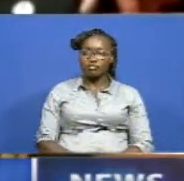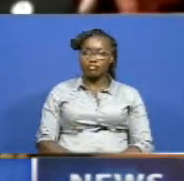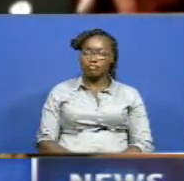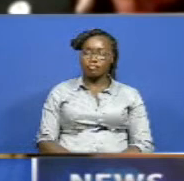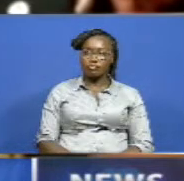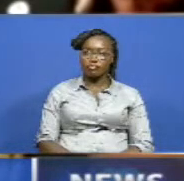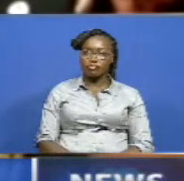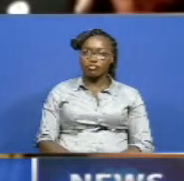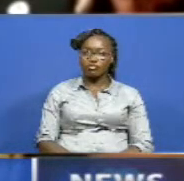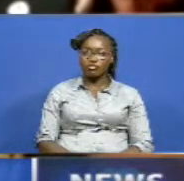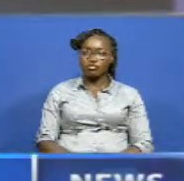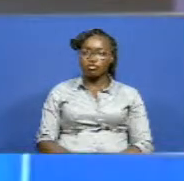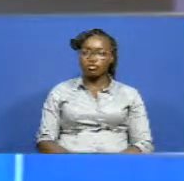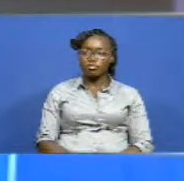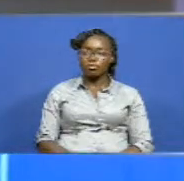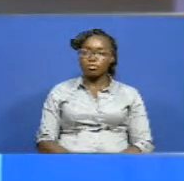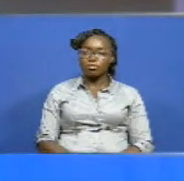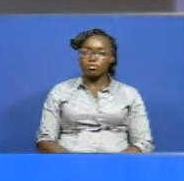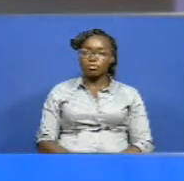Business.